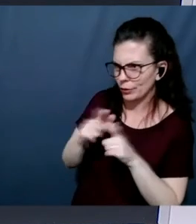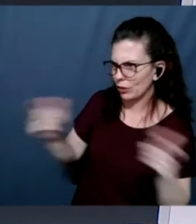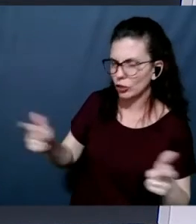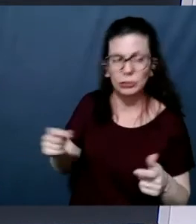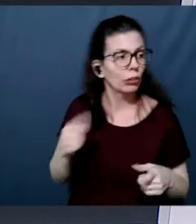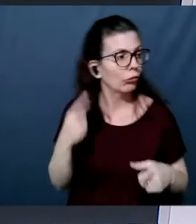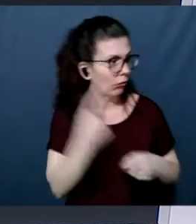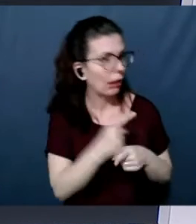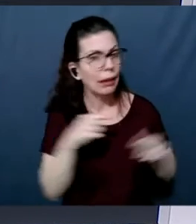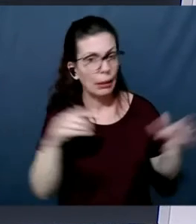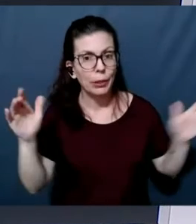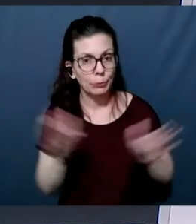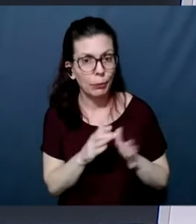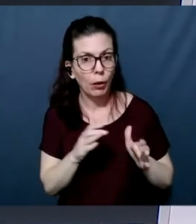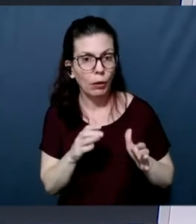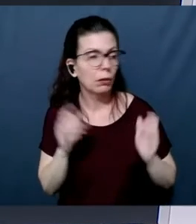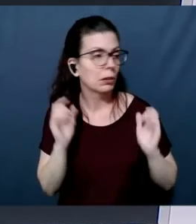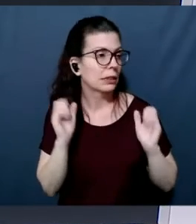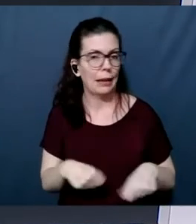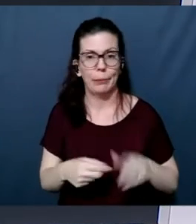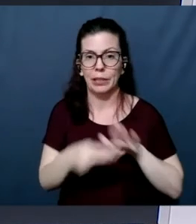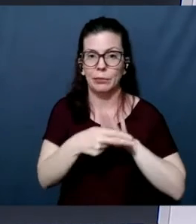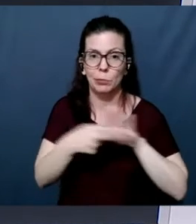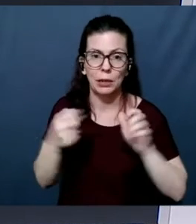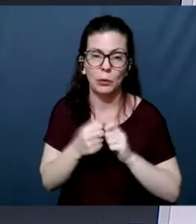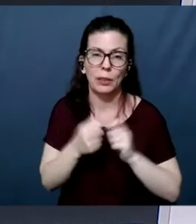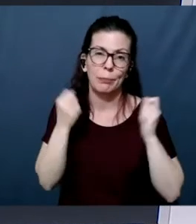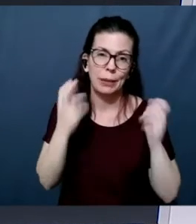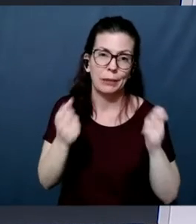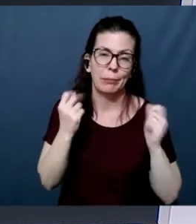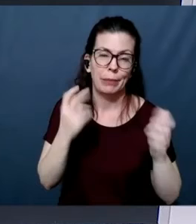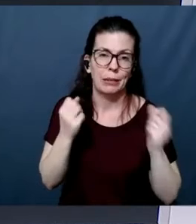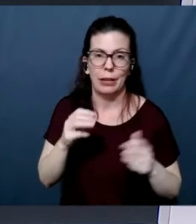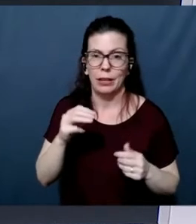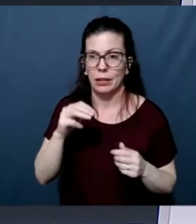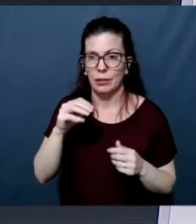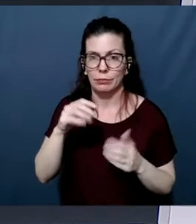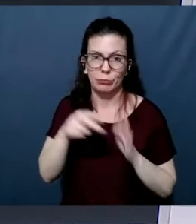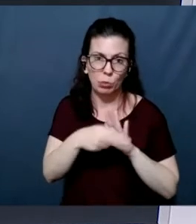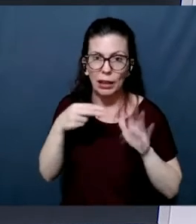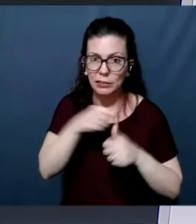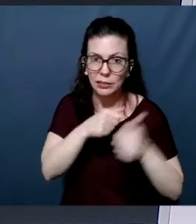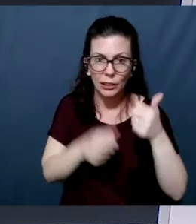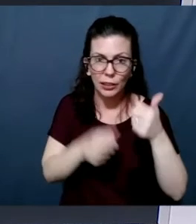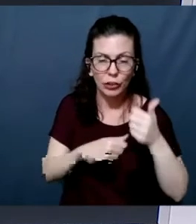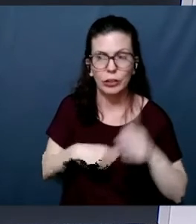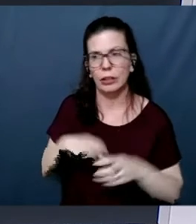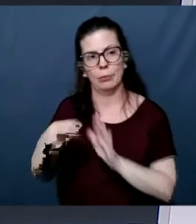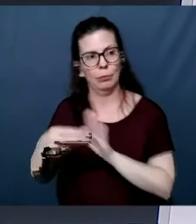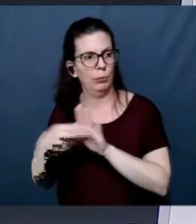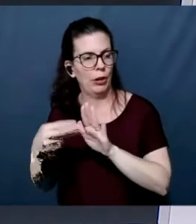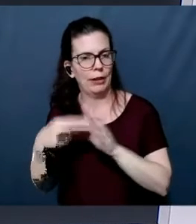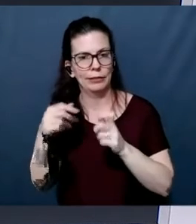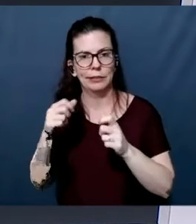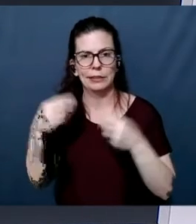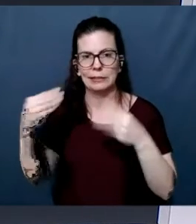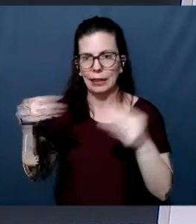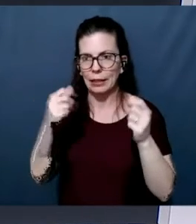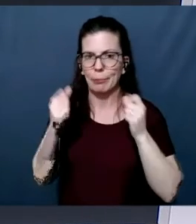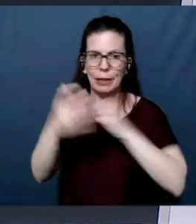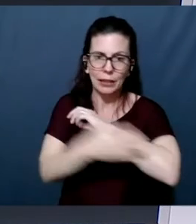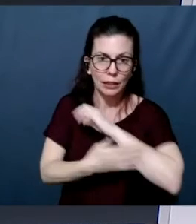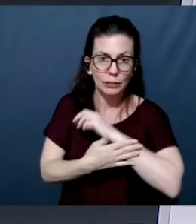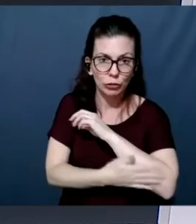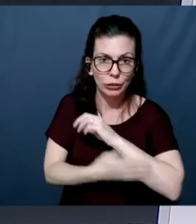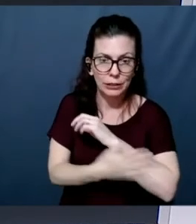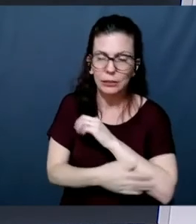enterprise. Okay. It can be a brand with lots of different multi-brands. Got it. It can be a brand selling in many different countries. Okay. And the benefit is